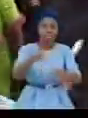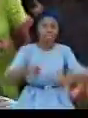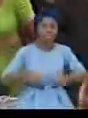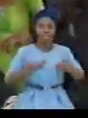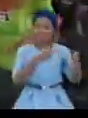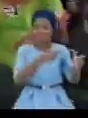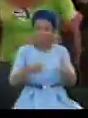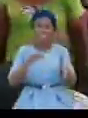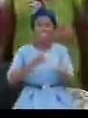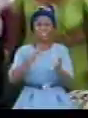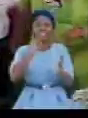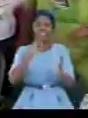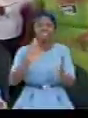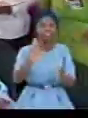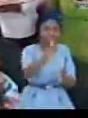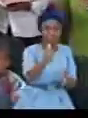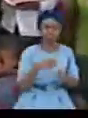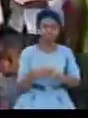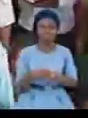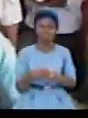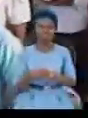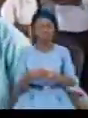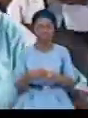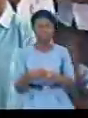It's yours.